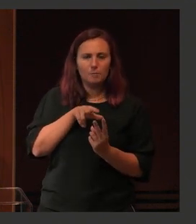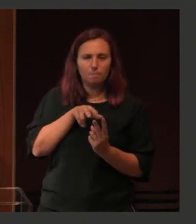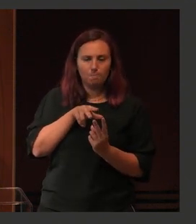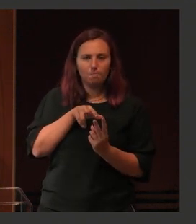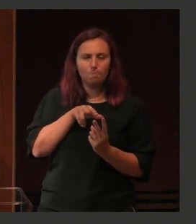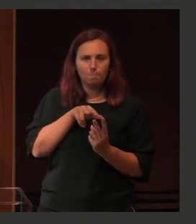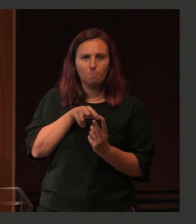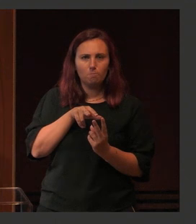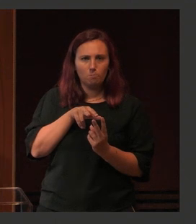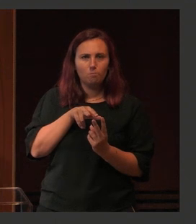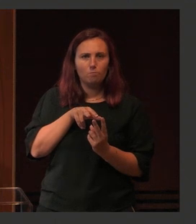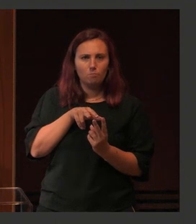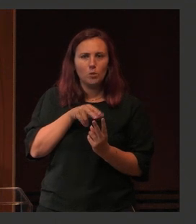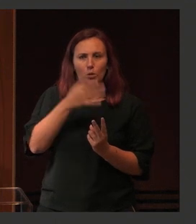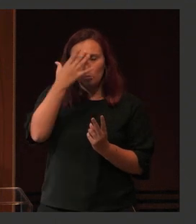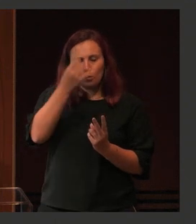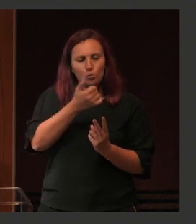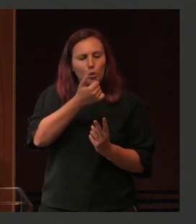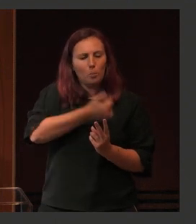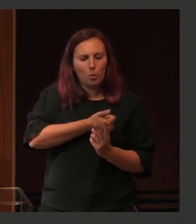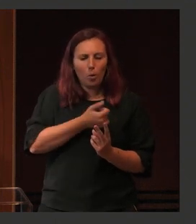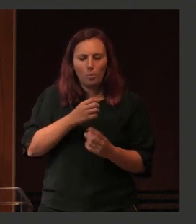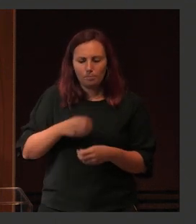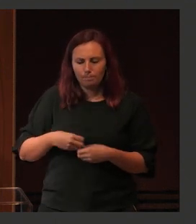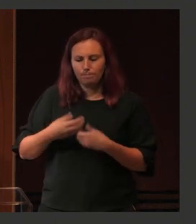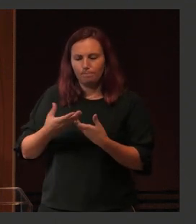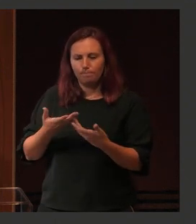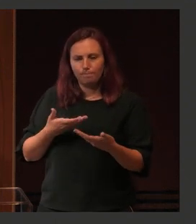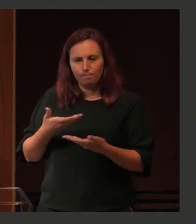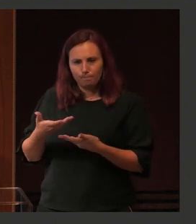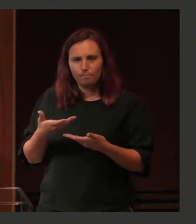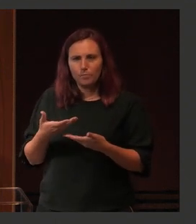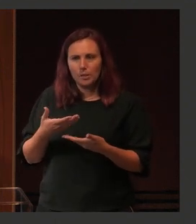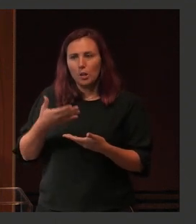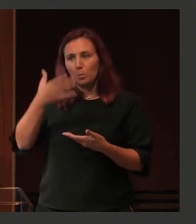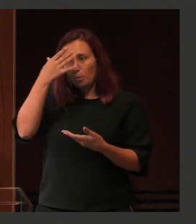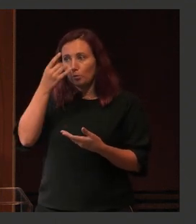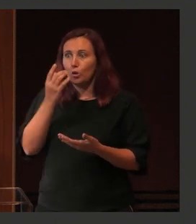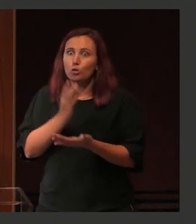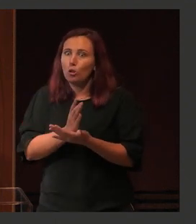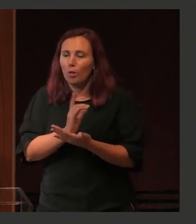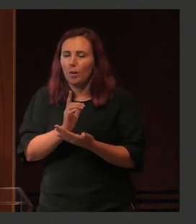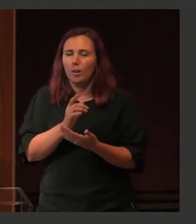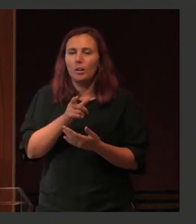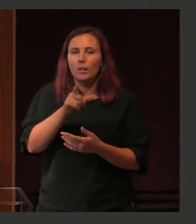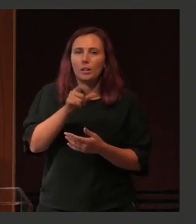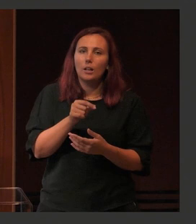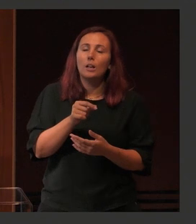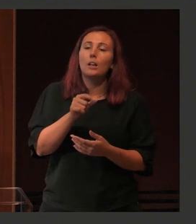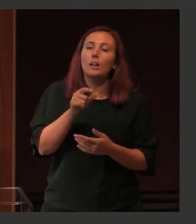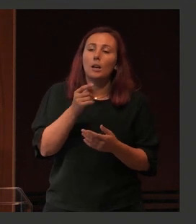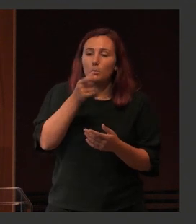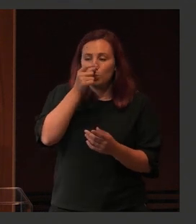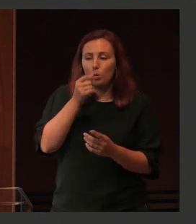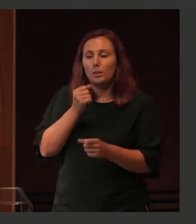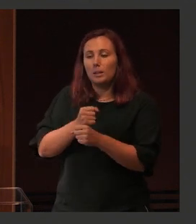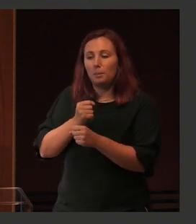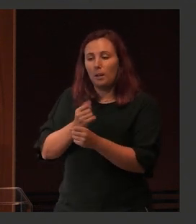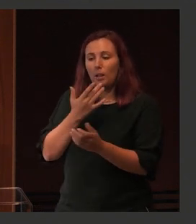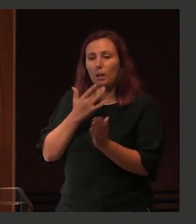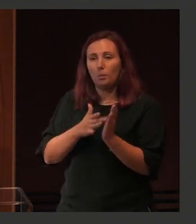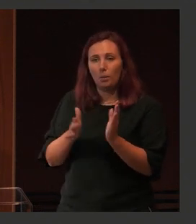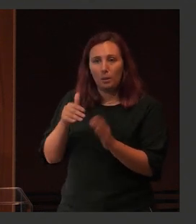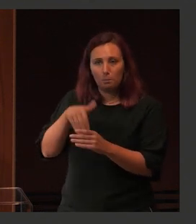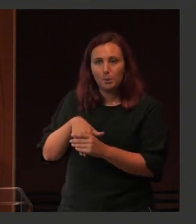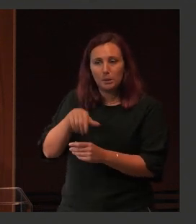of course, to this, not only to the students, but also, hopefully, to the librarians. And also, a